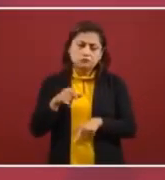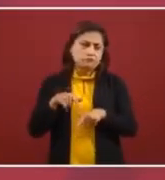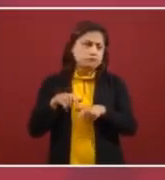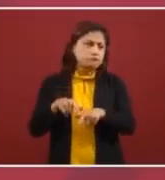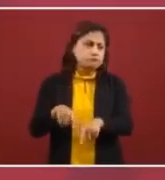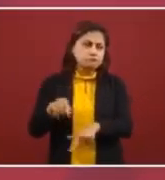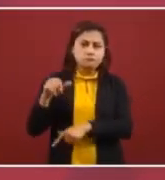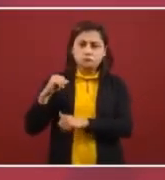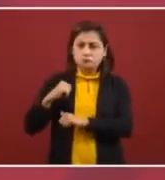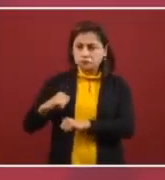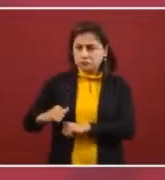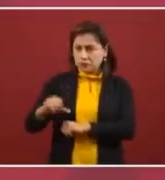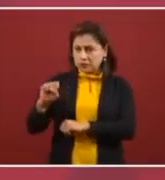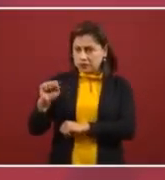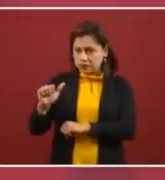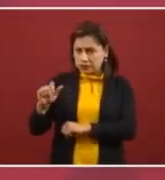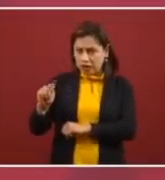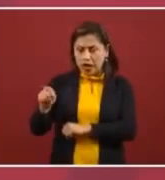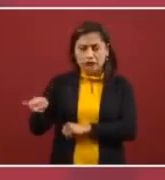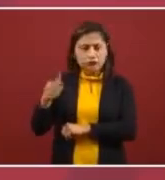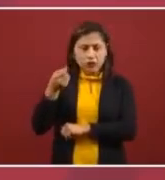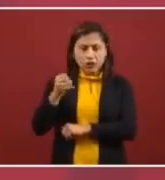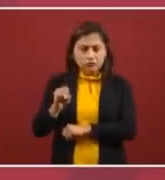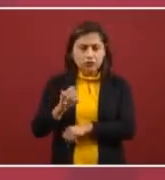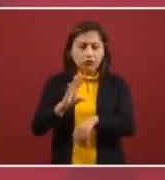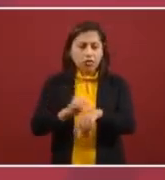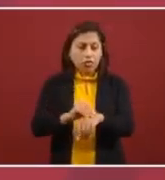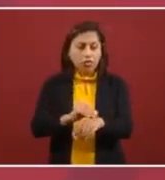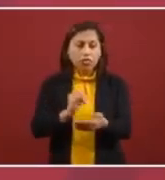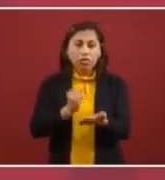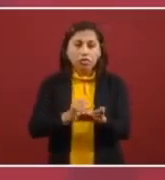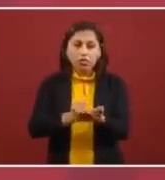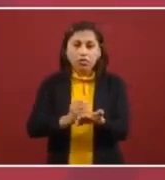That's what Hacienda used to do with the SAT.